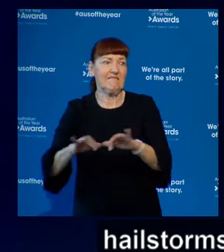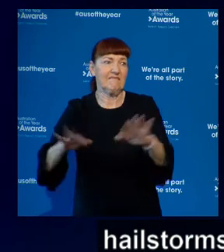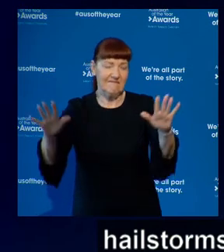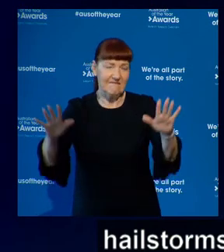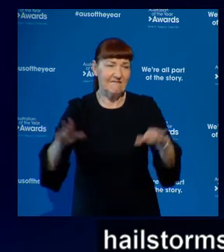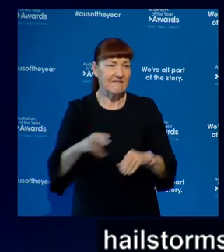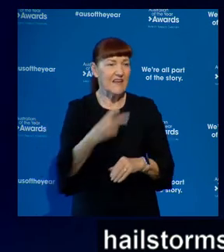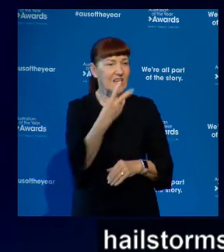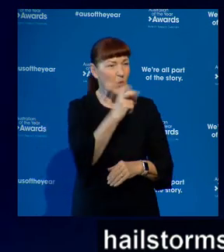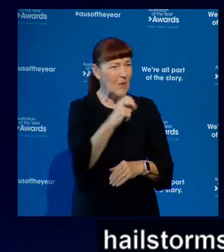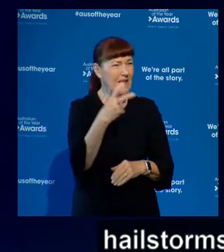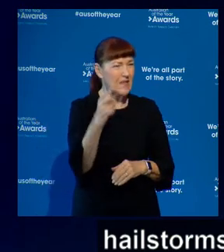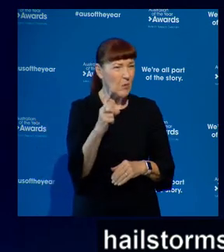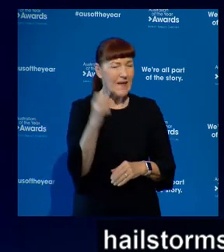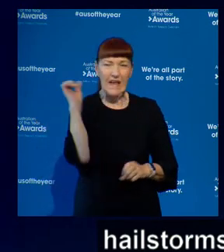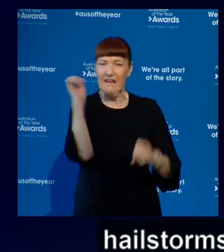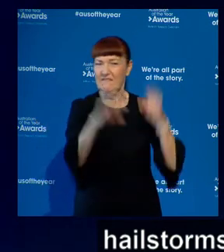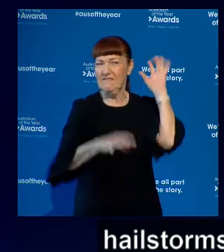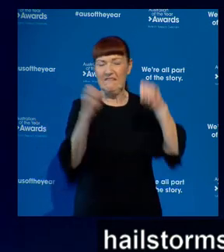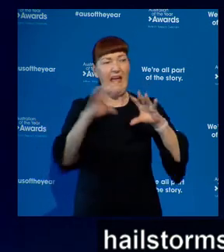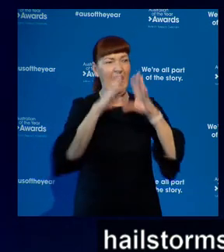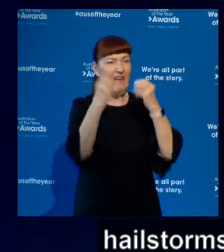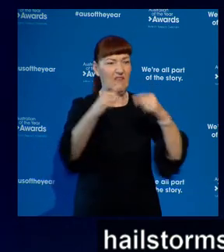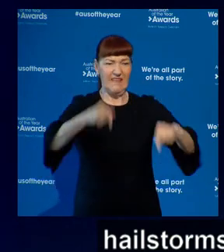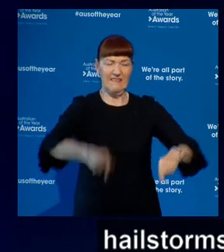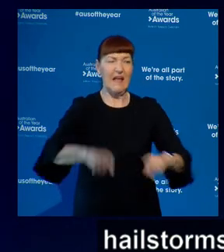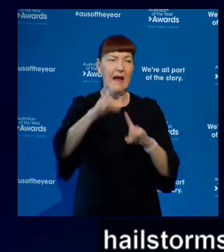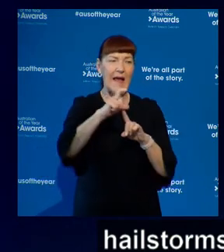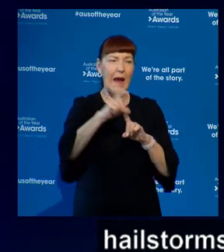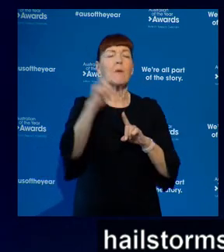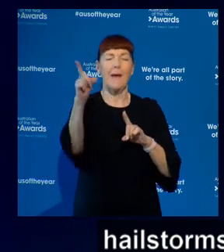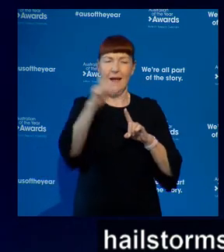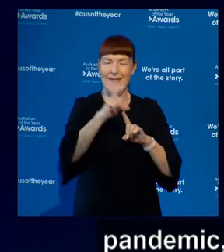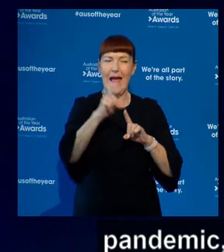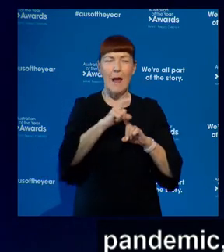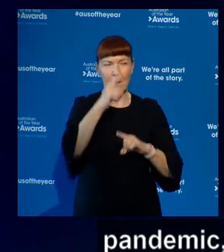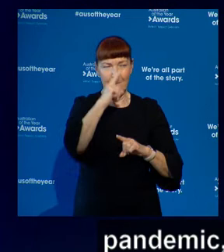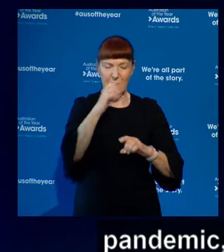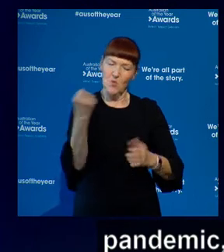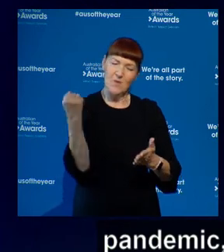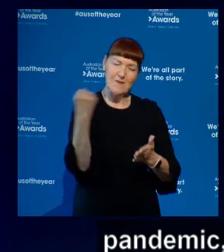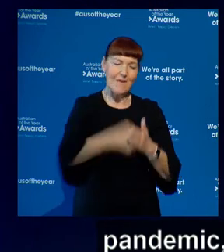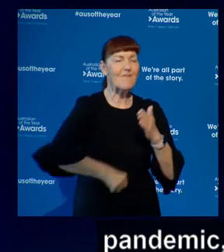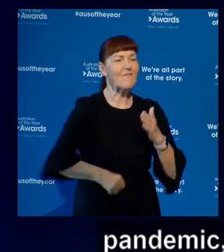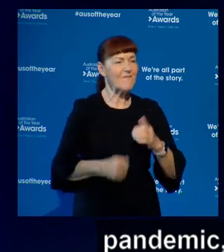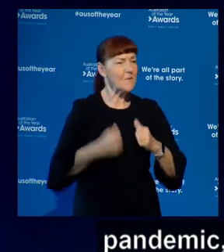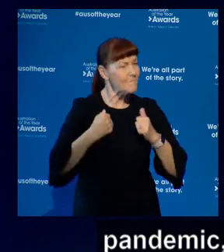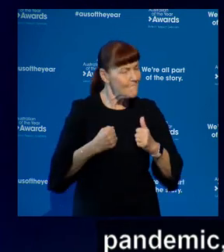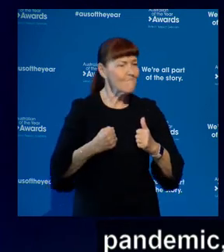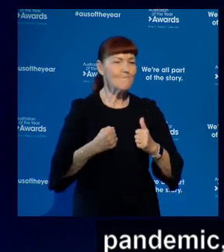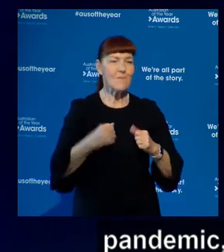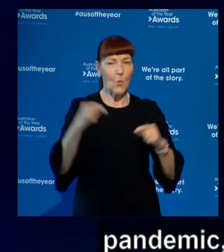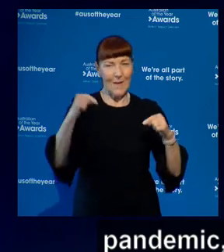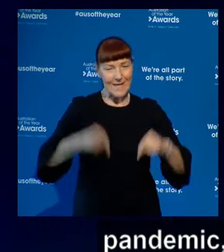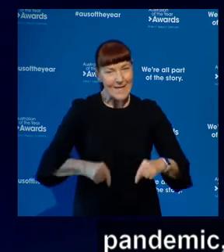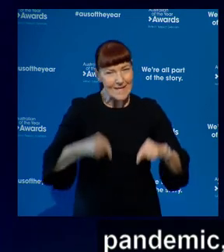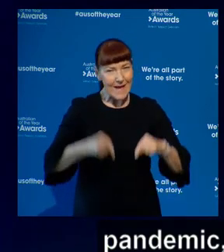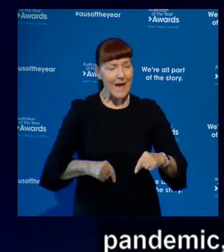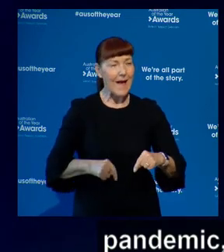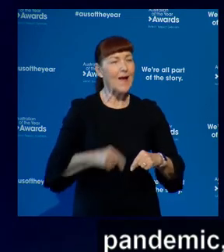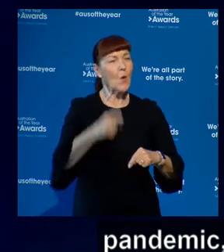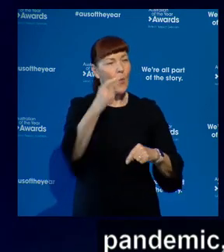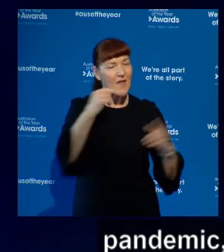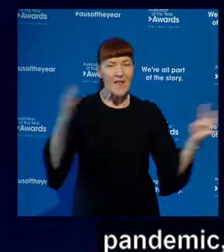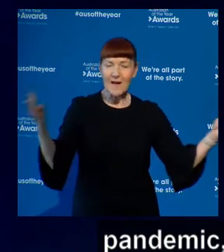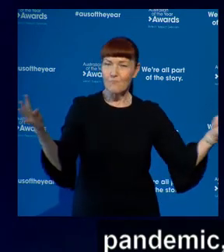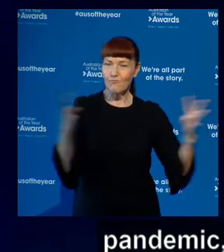everything at this community. But we're a resilient bunch, and we're here, and we're able to